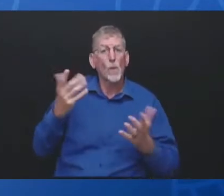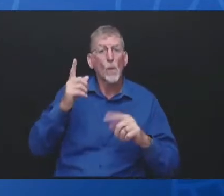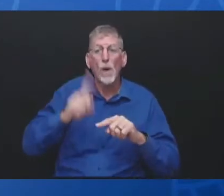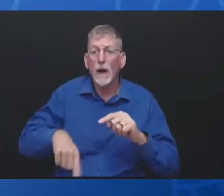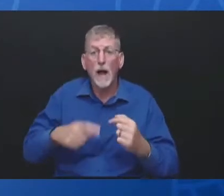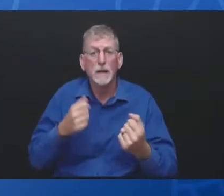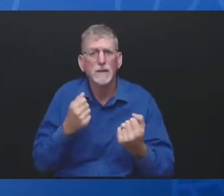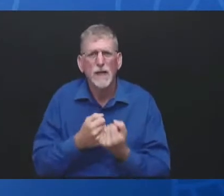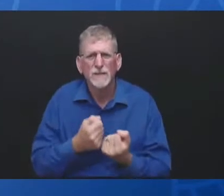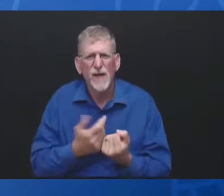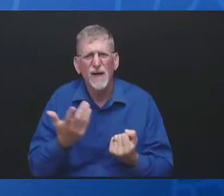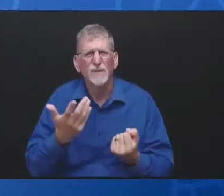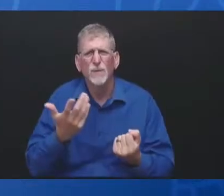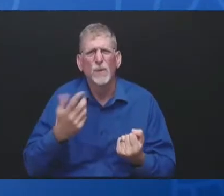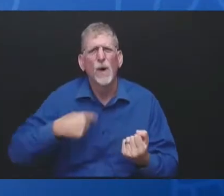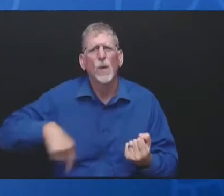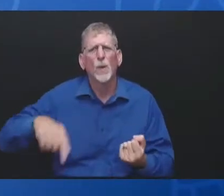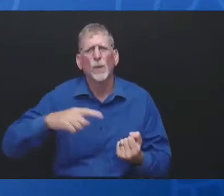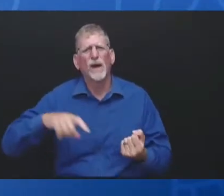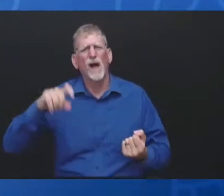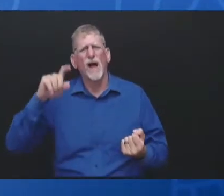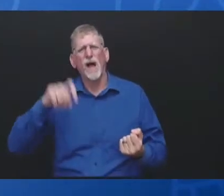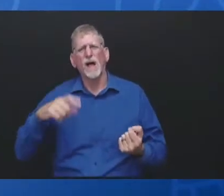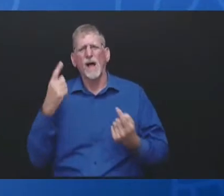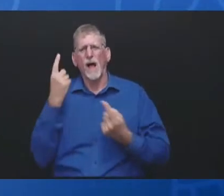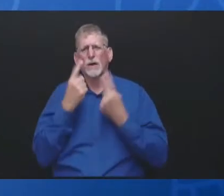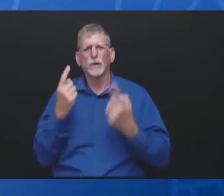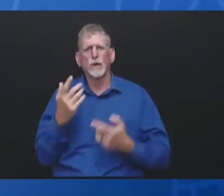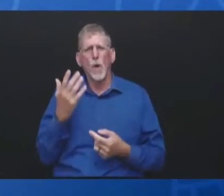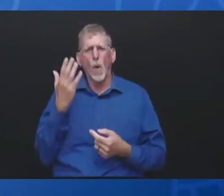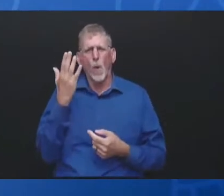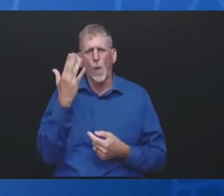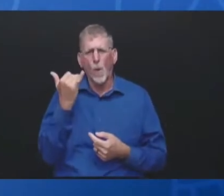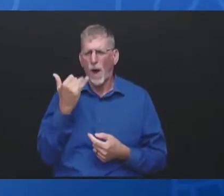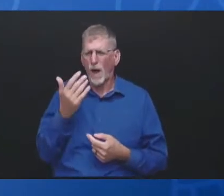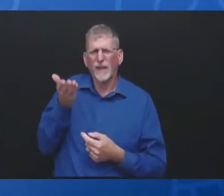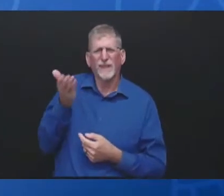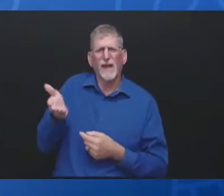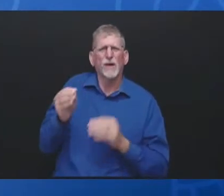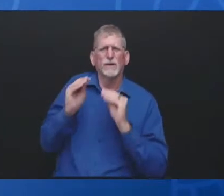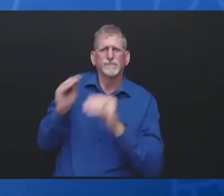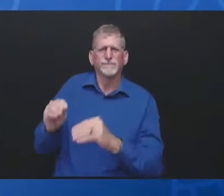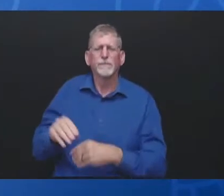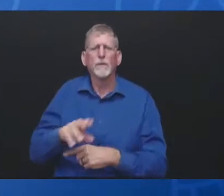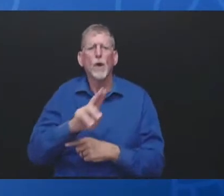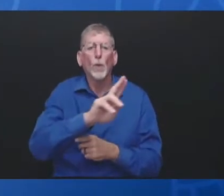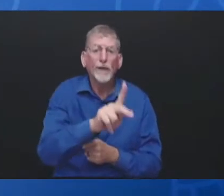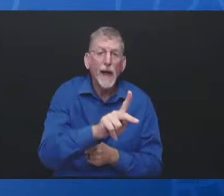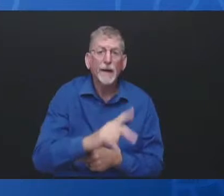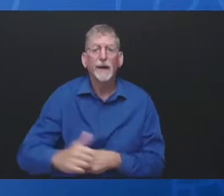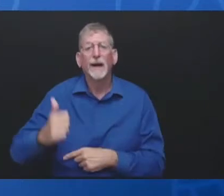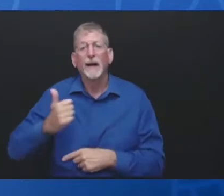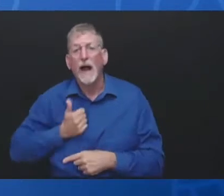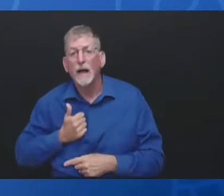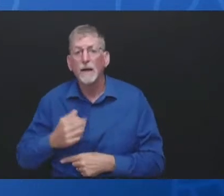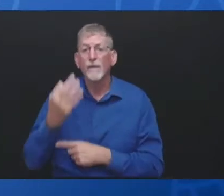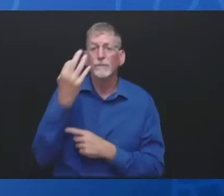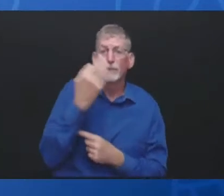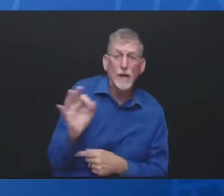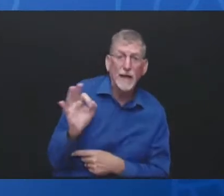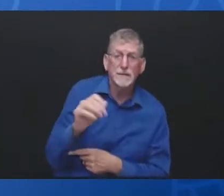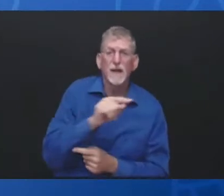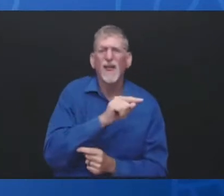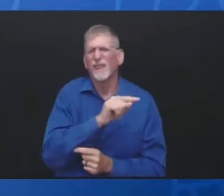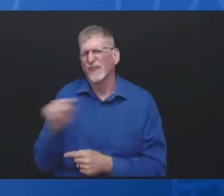at what put us in this position in the first place. Regarding the UK, Canada, France, and any number of others that took disappointing steps last week,